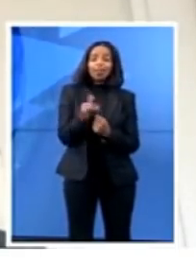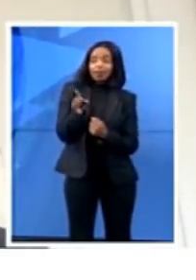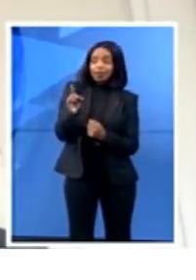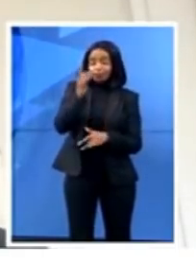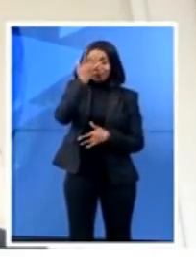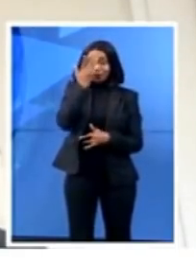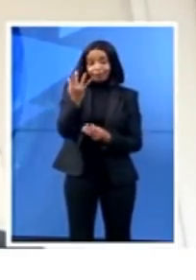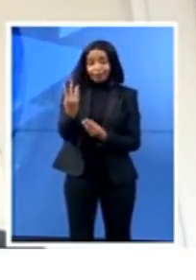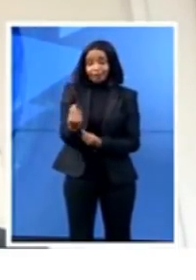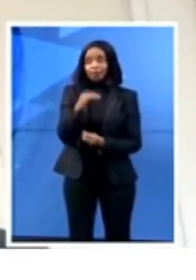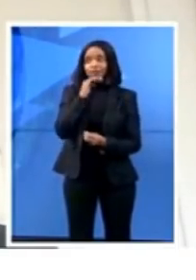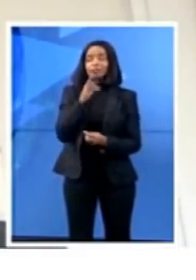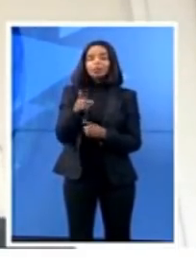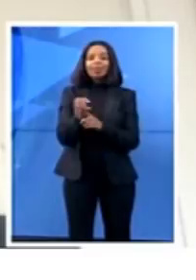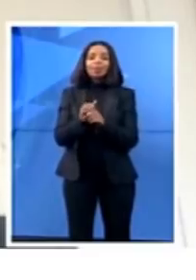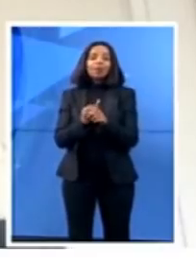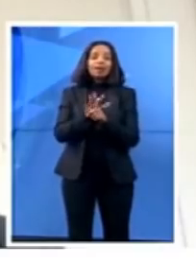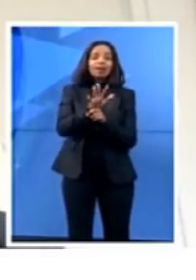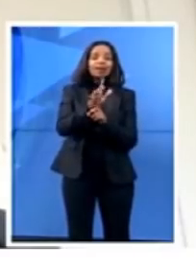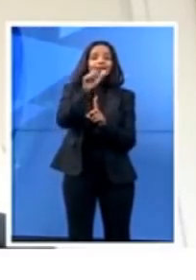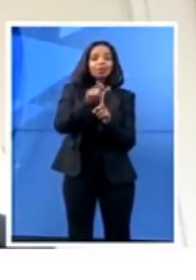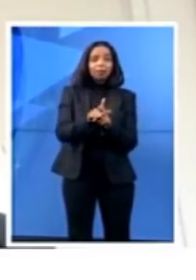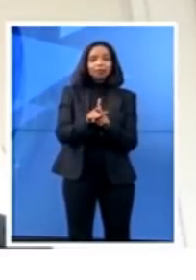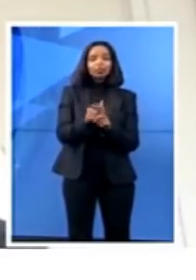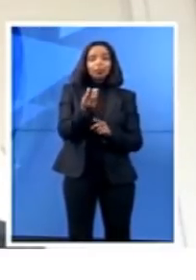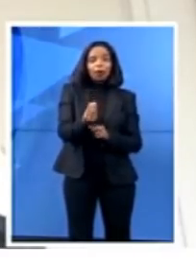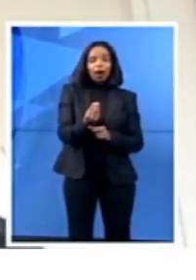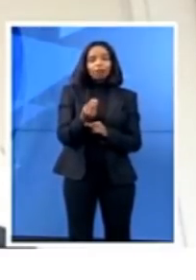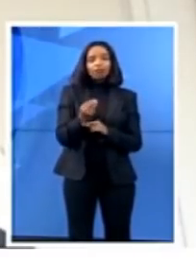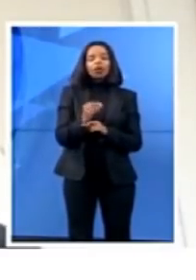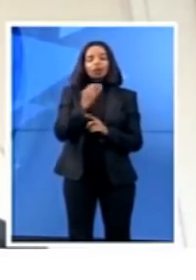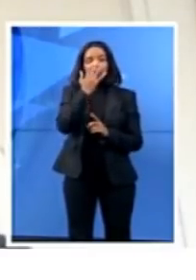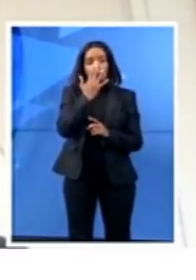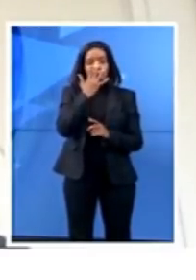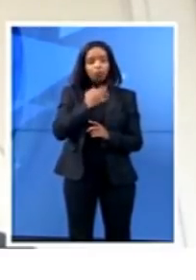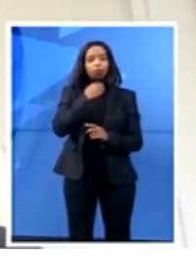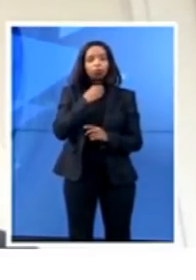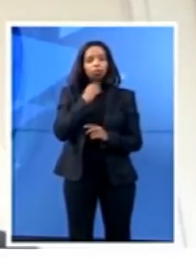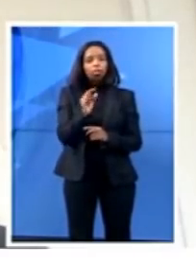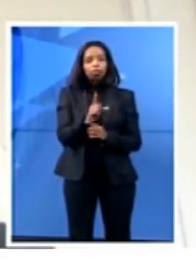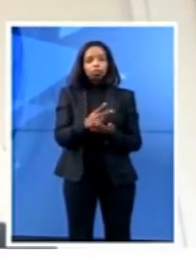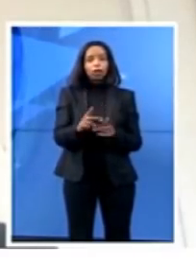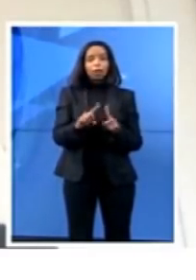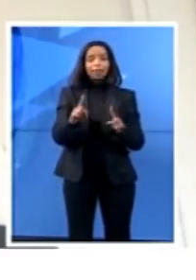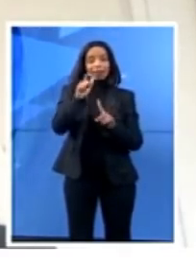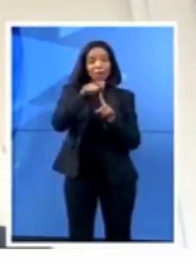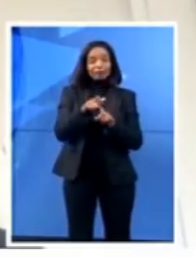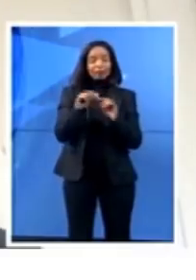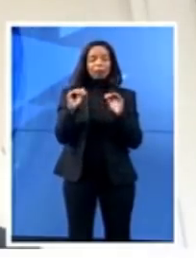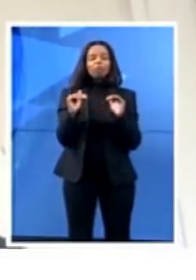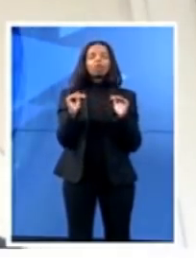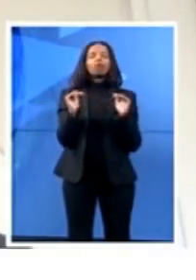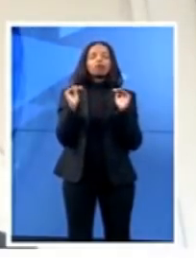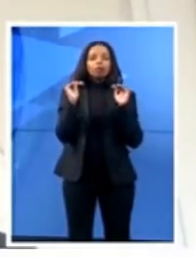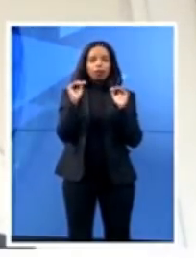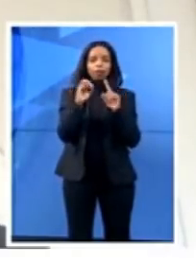somebody who's got symptoms. But people who are highly exposed are sitting, say, at a pharmacy